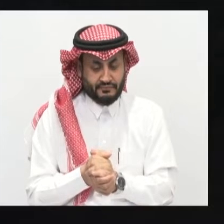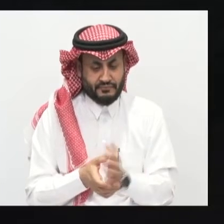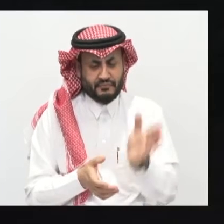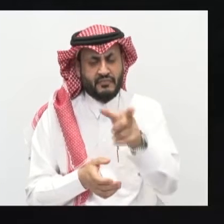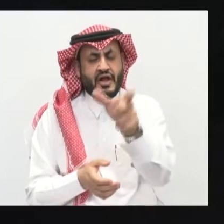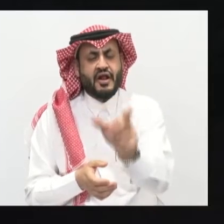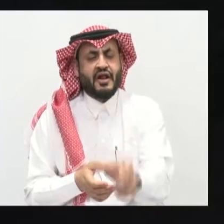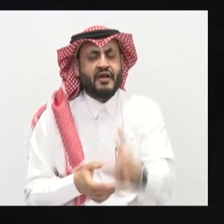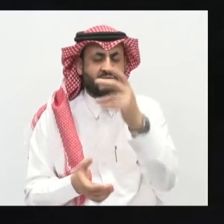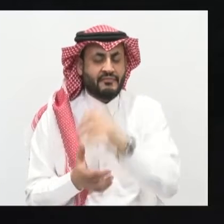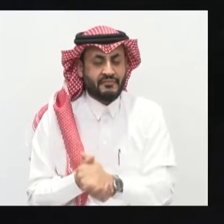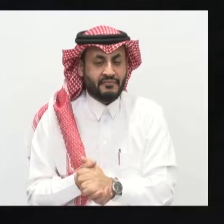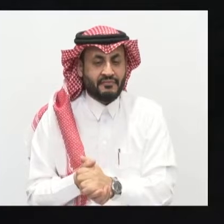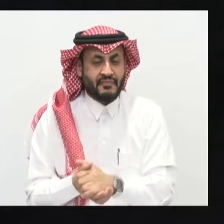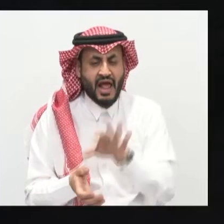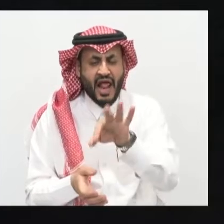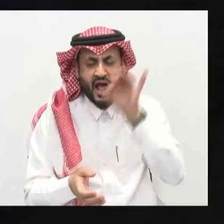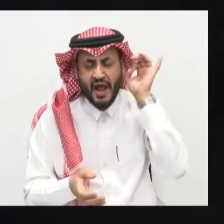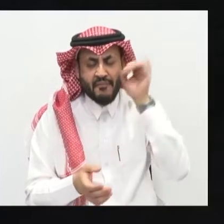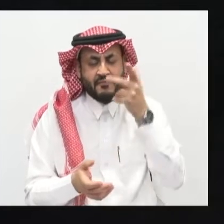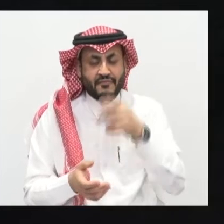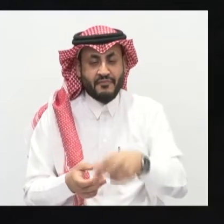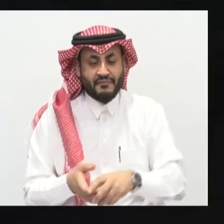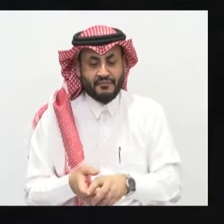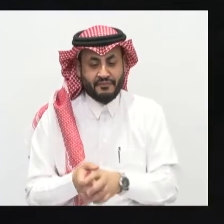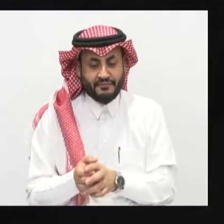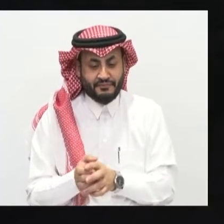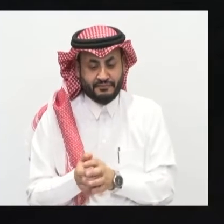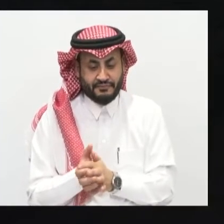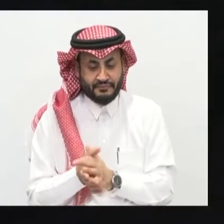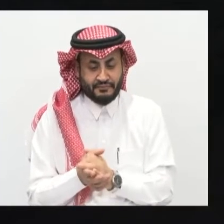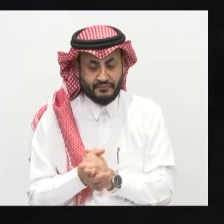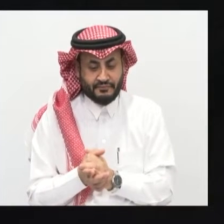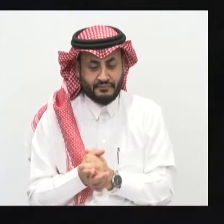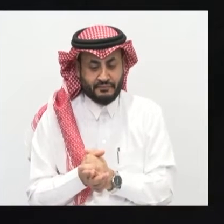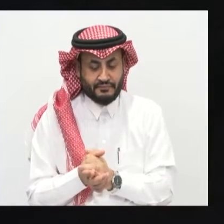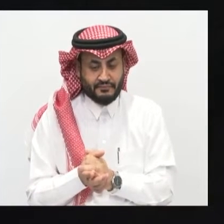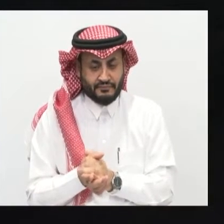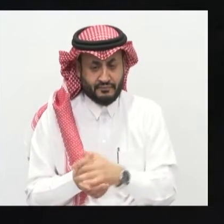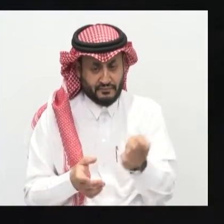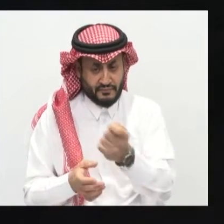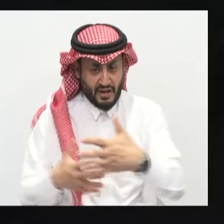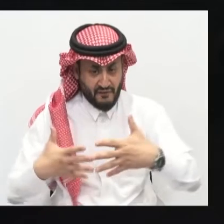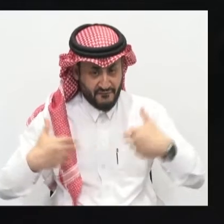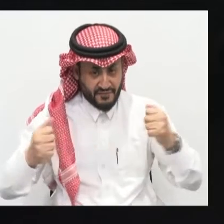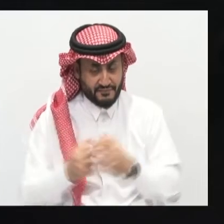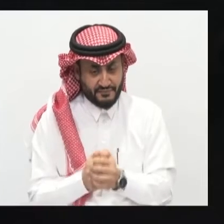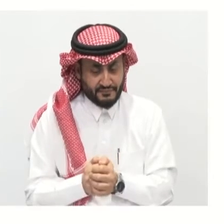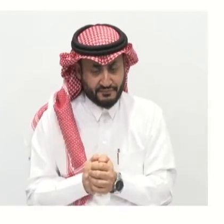What words stood out to you? The one that stood out to me, fun. Would you like to write this down?